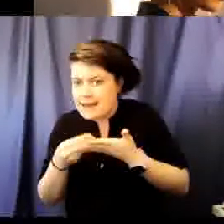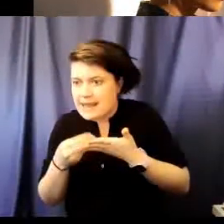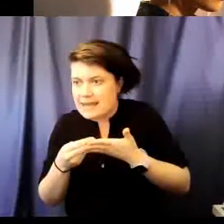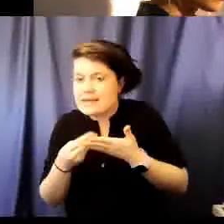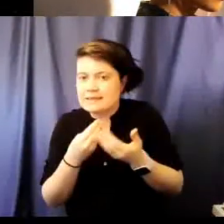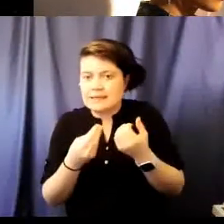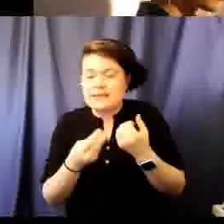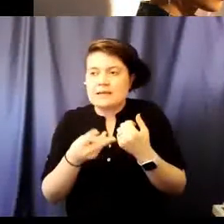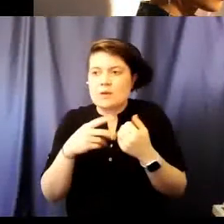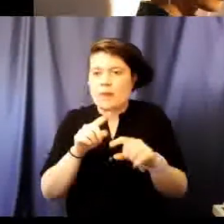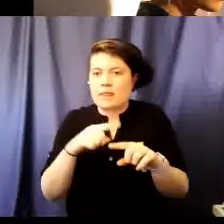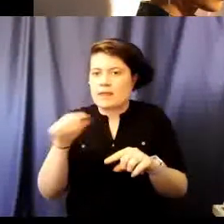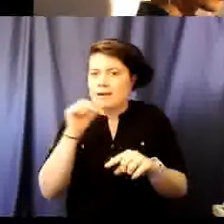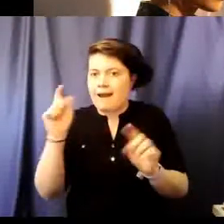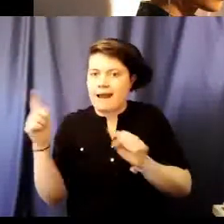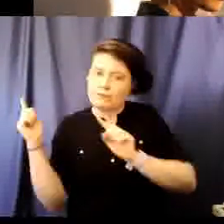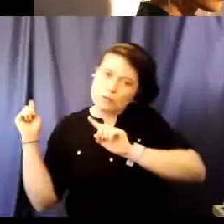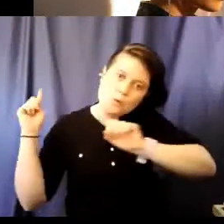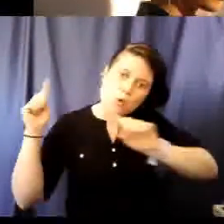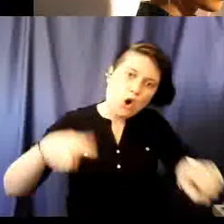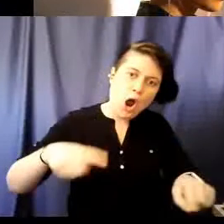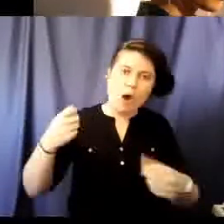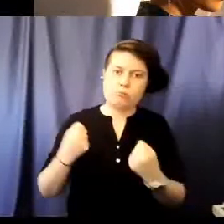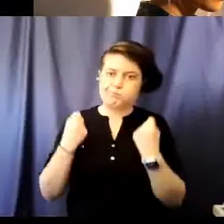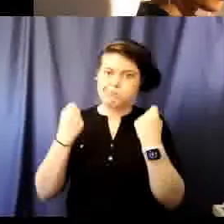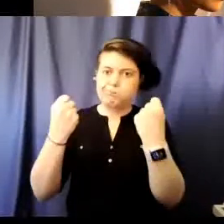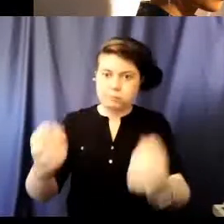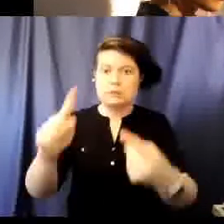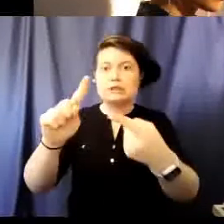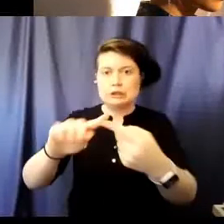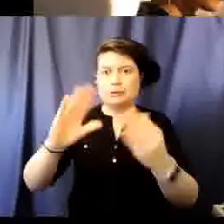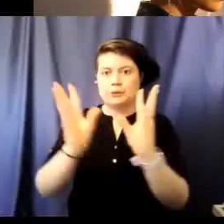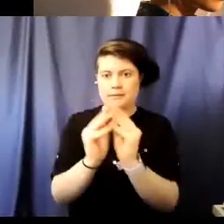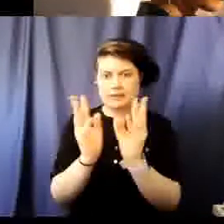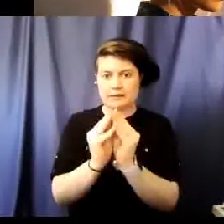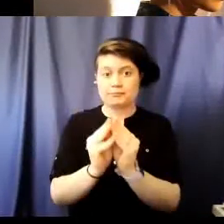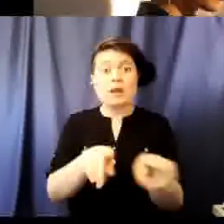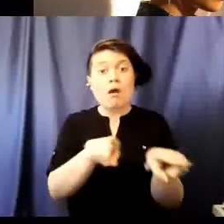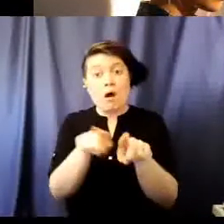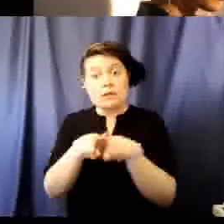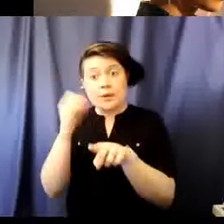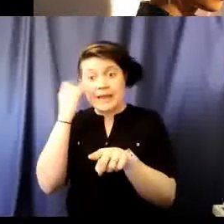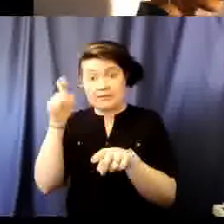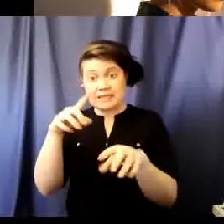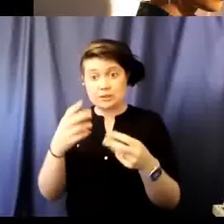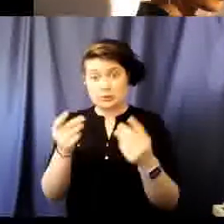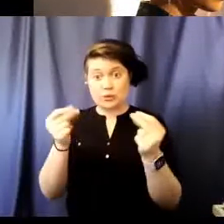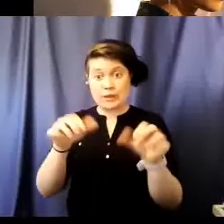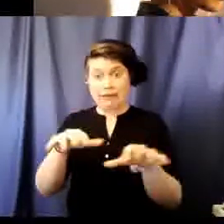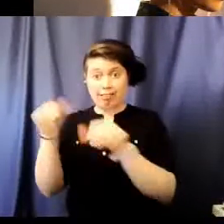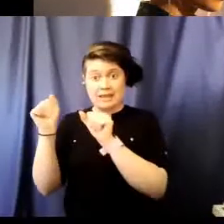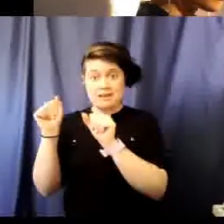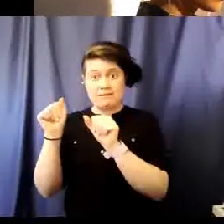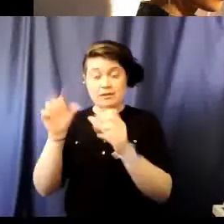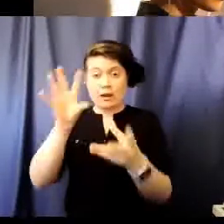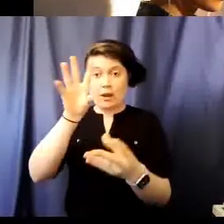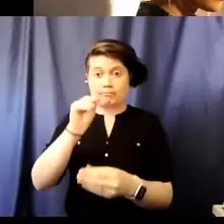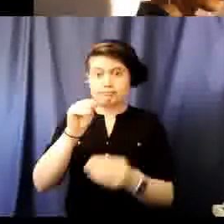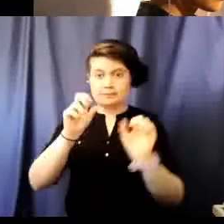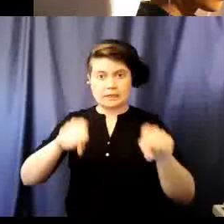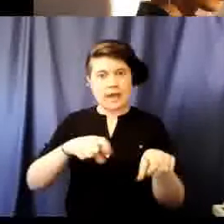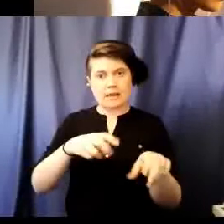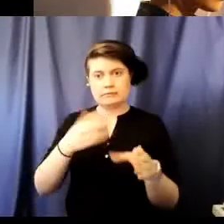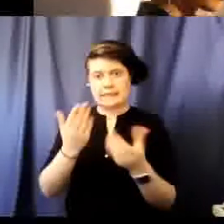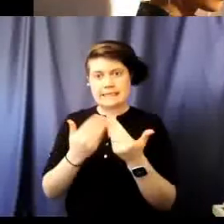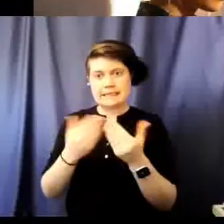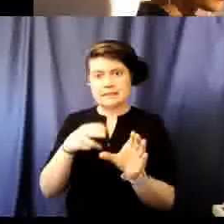Participants on virtual platforms can also engage and leave the group quickly if they need to. But there are still